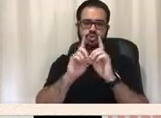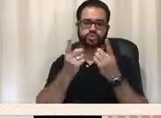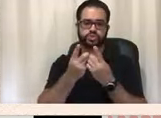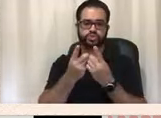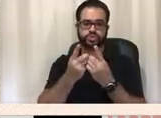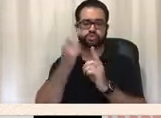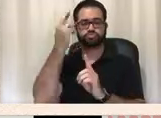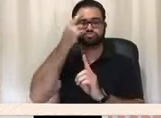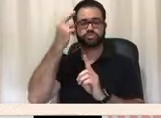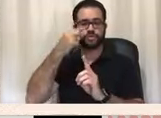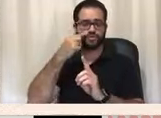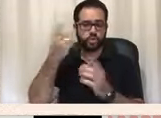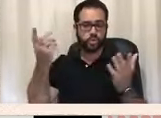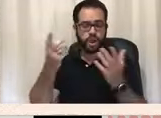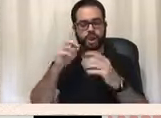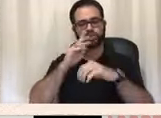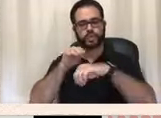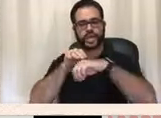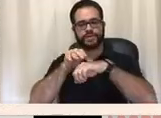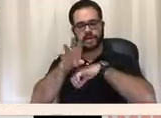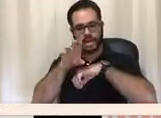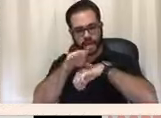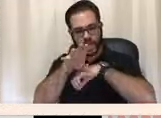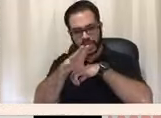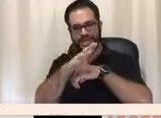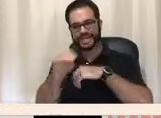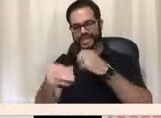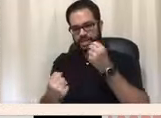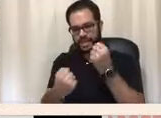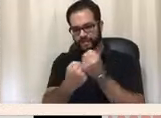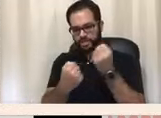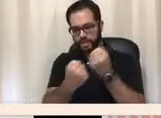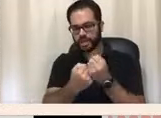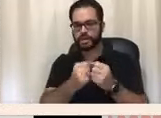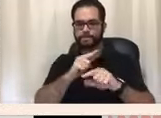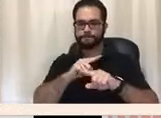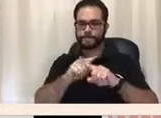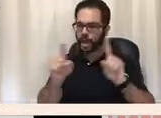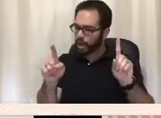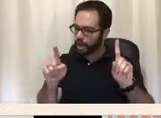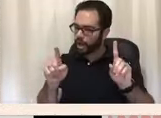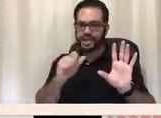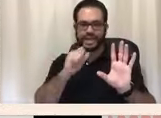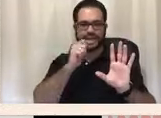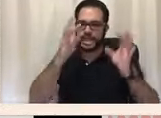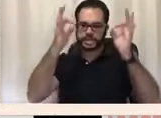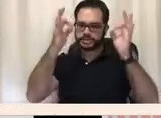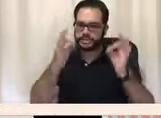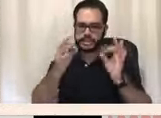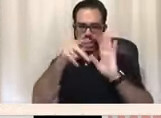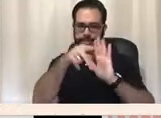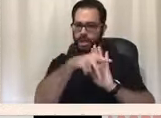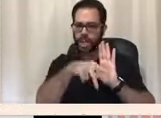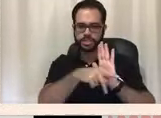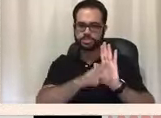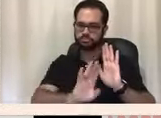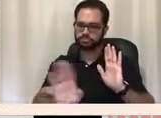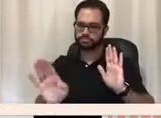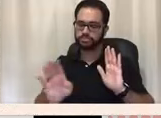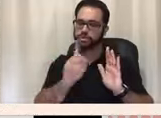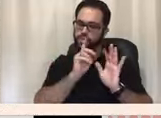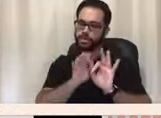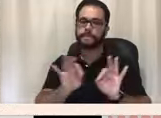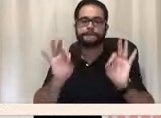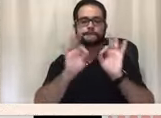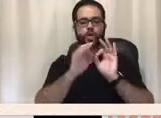advise and advocate, but not to decide policy. So it's important to know the role of